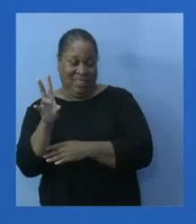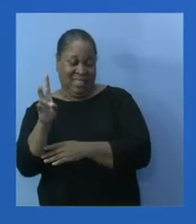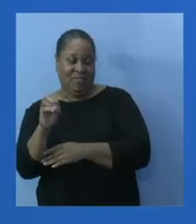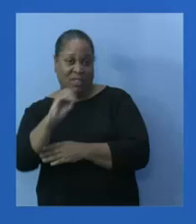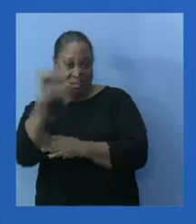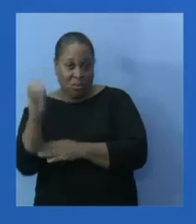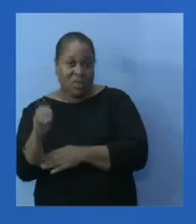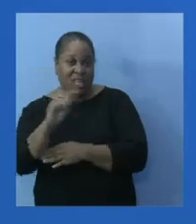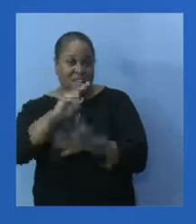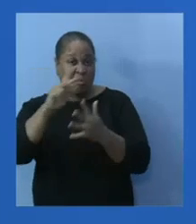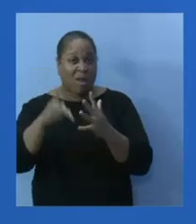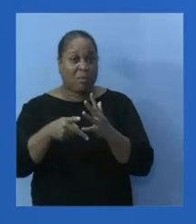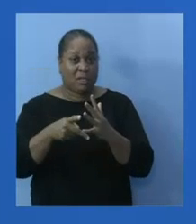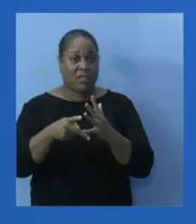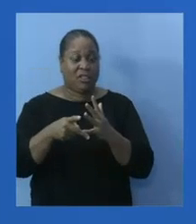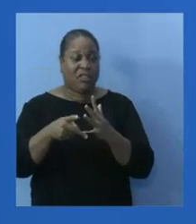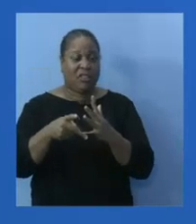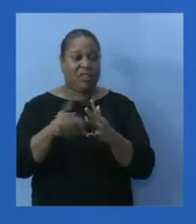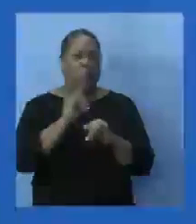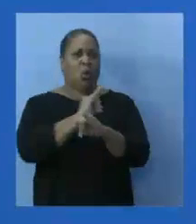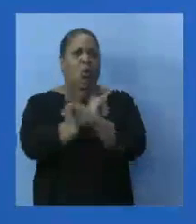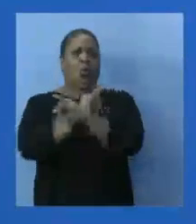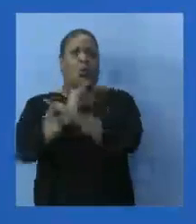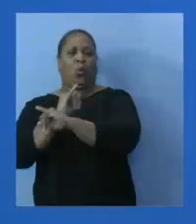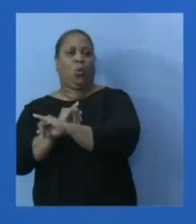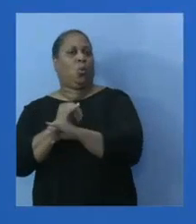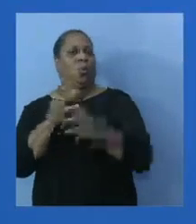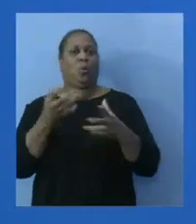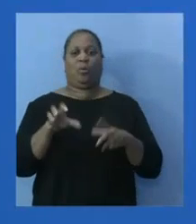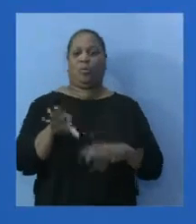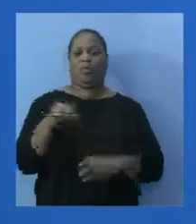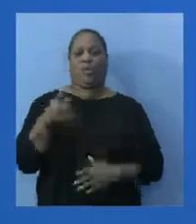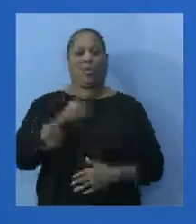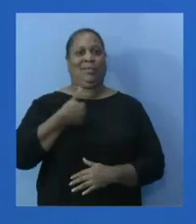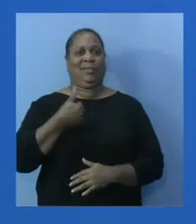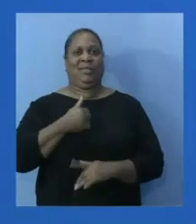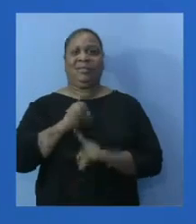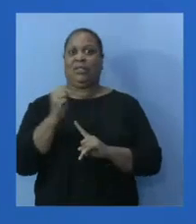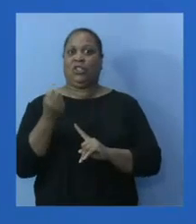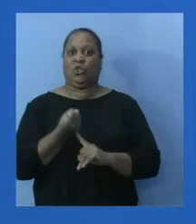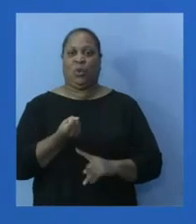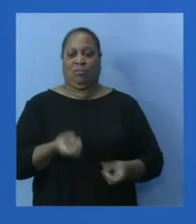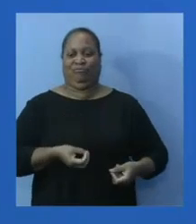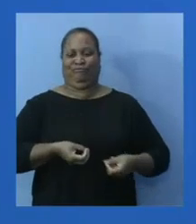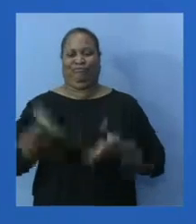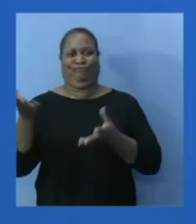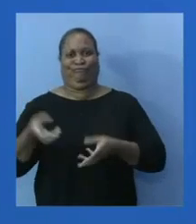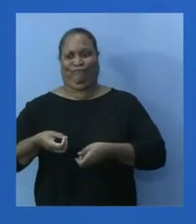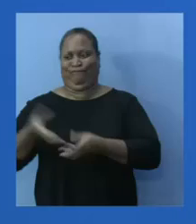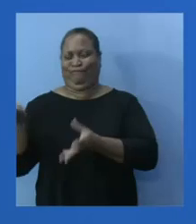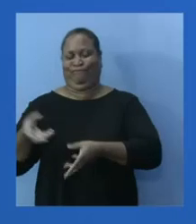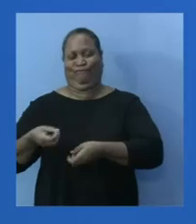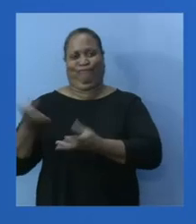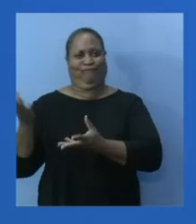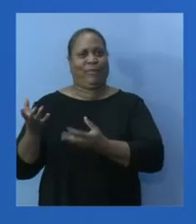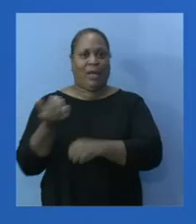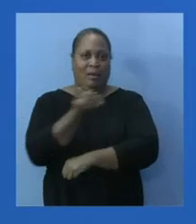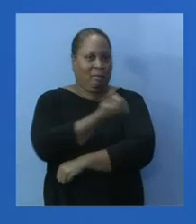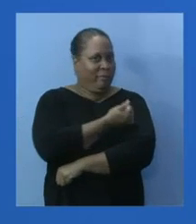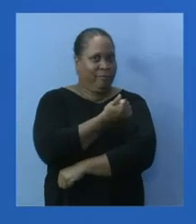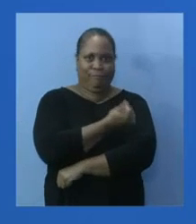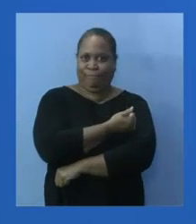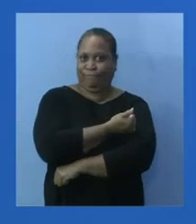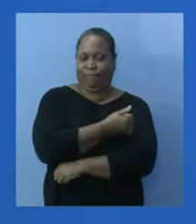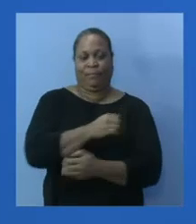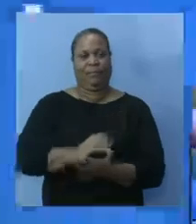population so that we can acquire herd immunity. We also do not want to find ourselves in a situation where we're wasting valuable vaccine